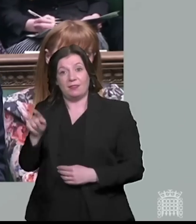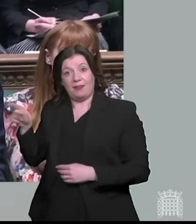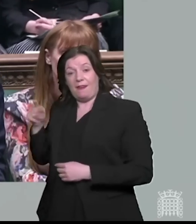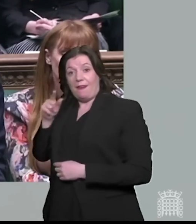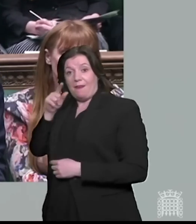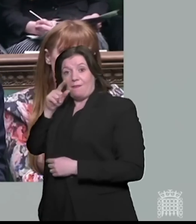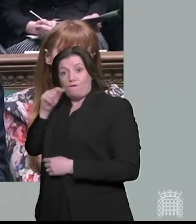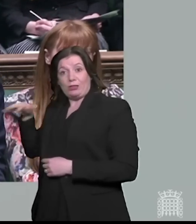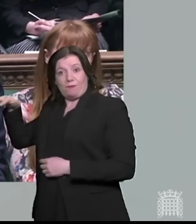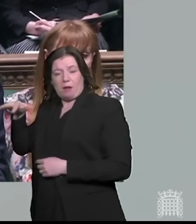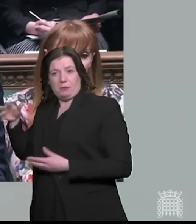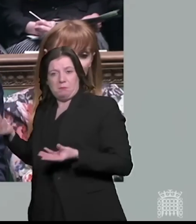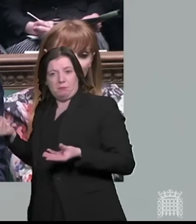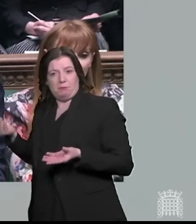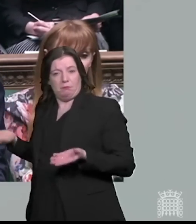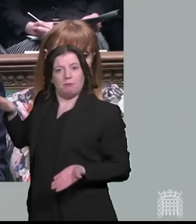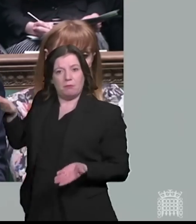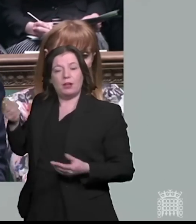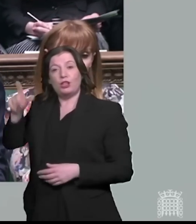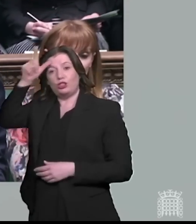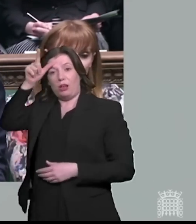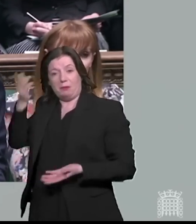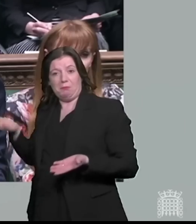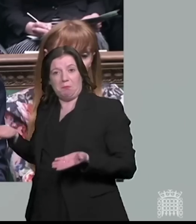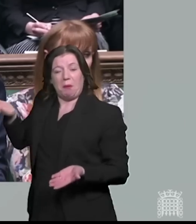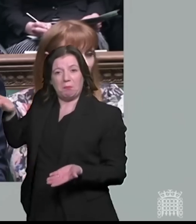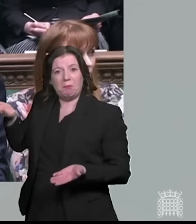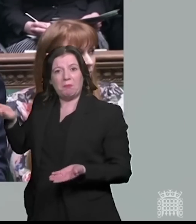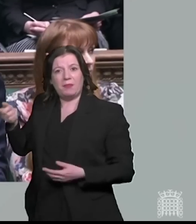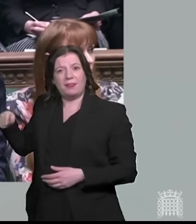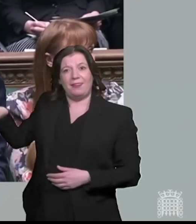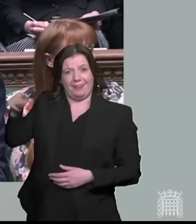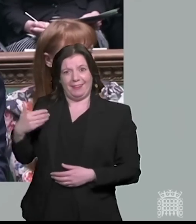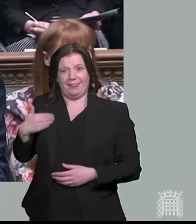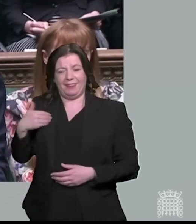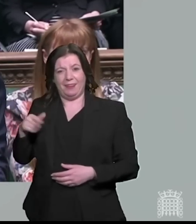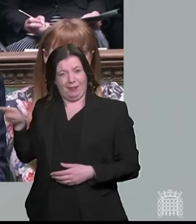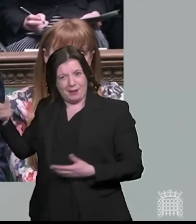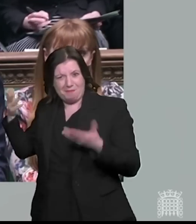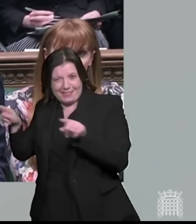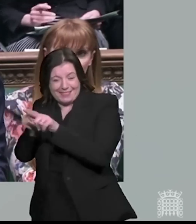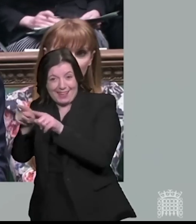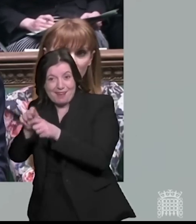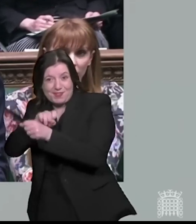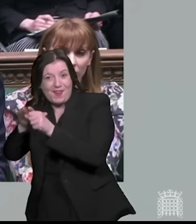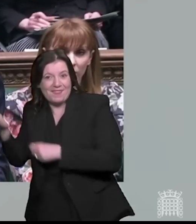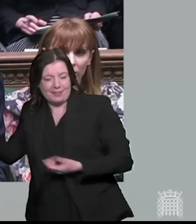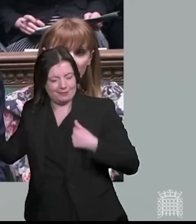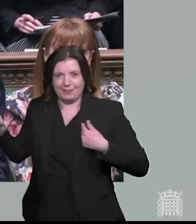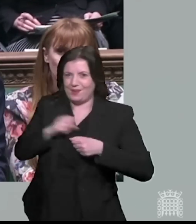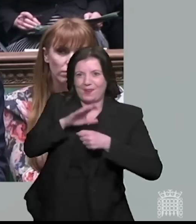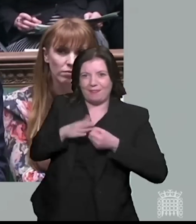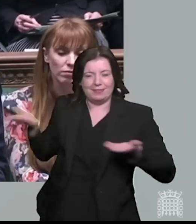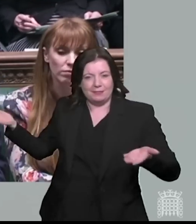tenth richer. The average German family a fifth richer. Countries which face the same pandemic, countries which face the